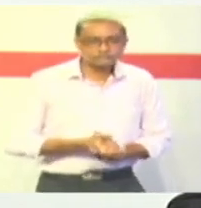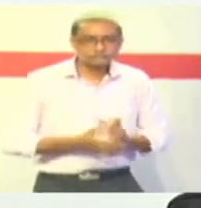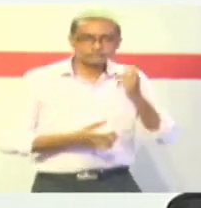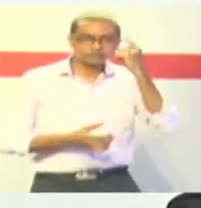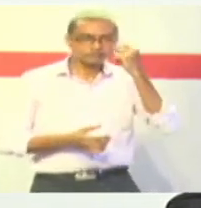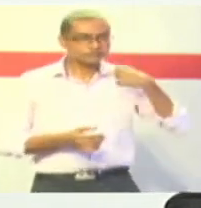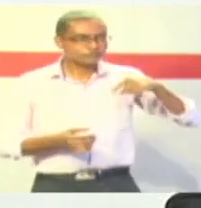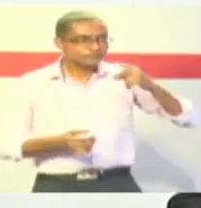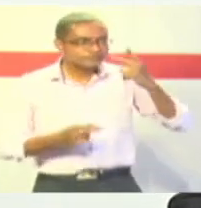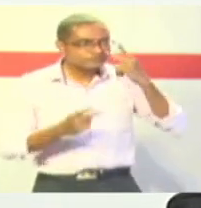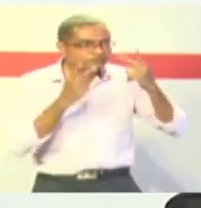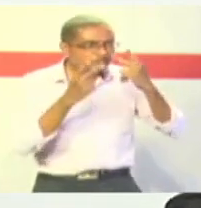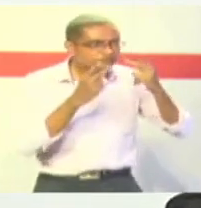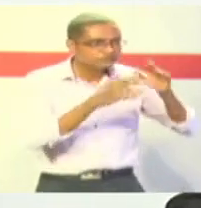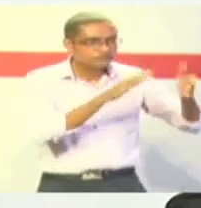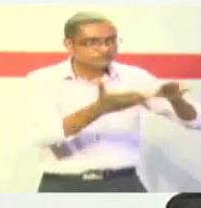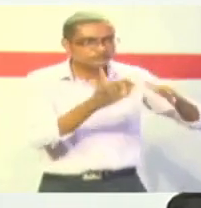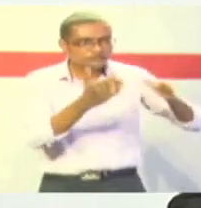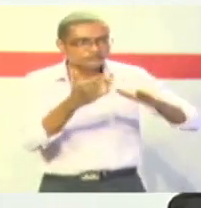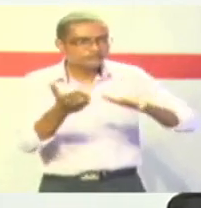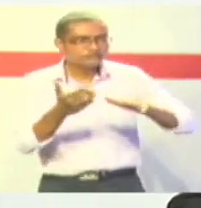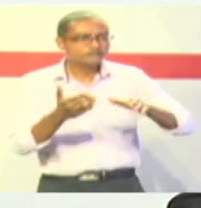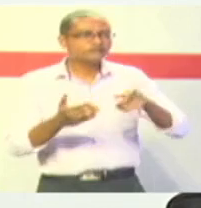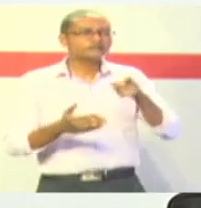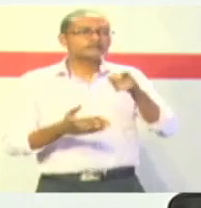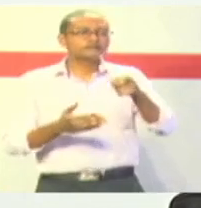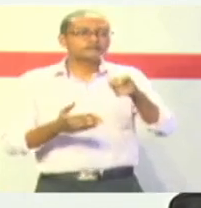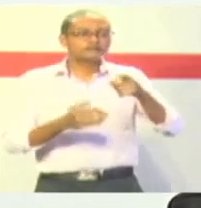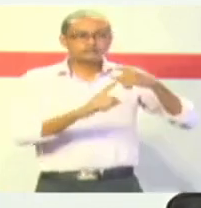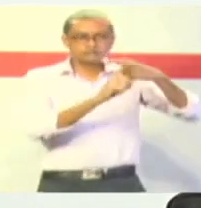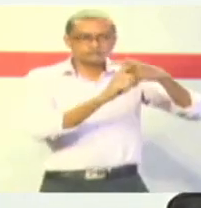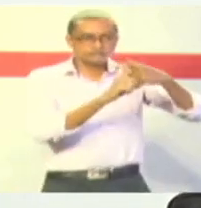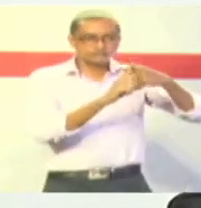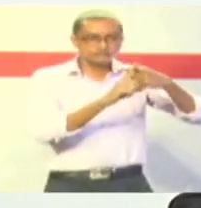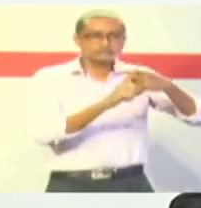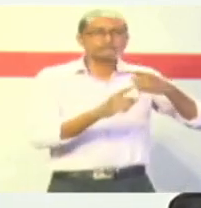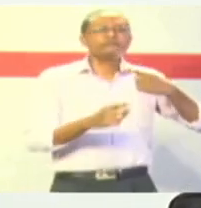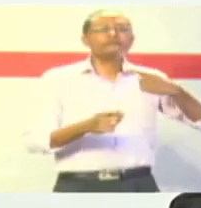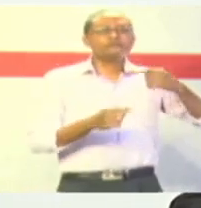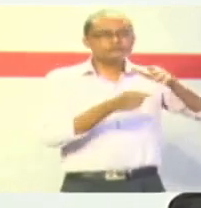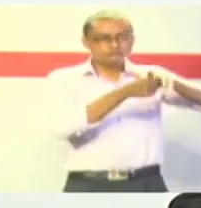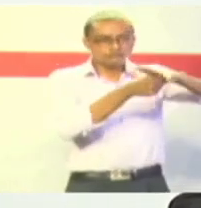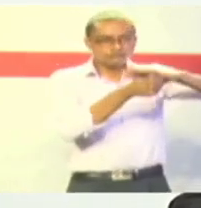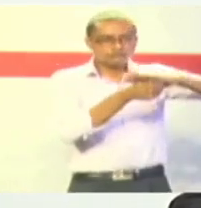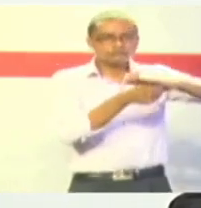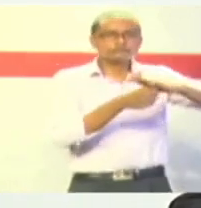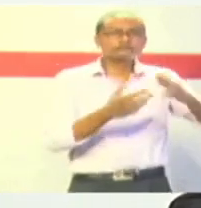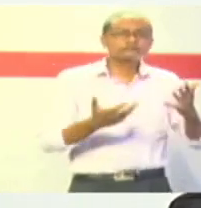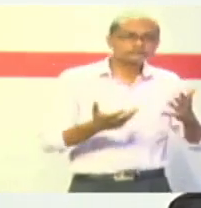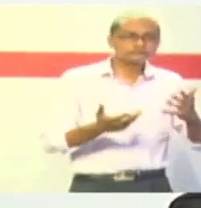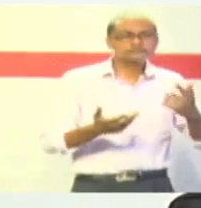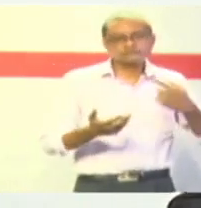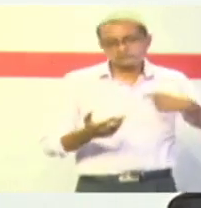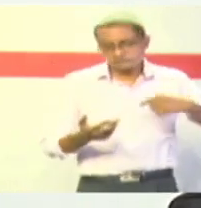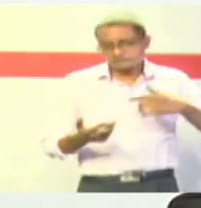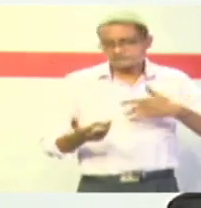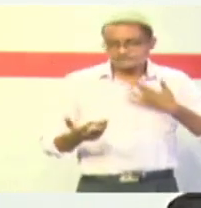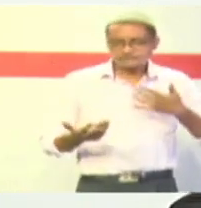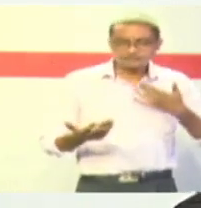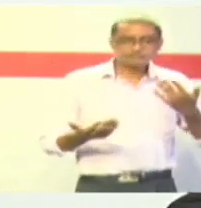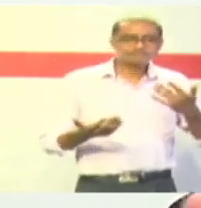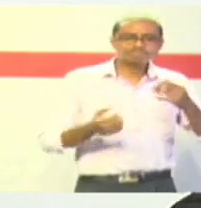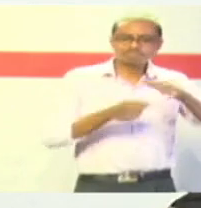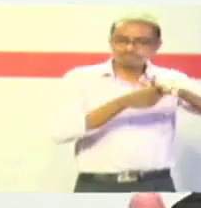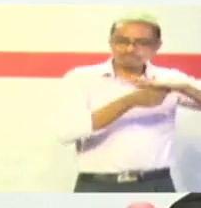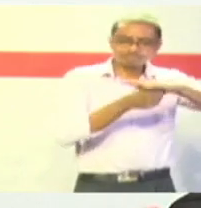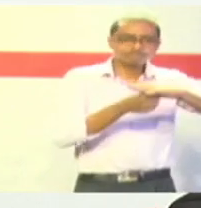that have come to us. Once you are positive at the time of death, we count you as a COVID death, whether it is with COVID or off COVID. So just to make